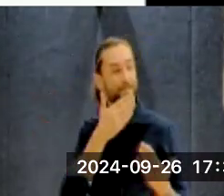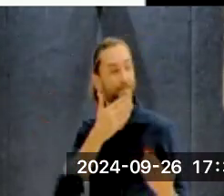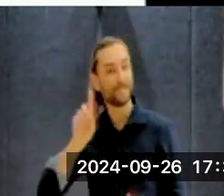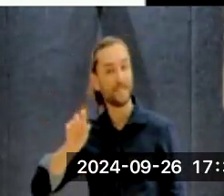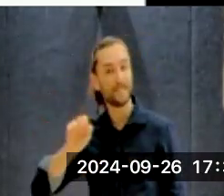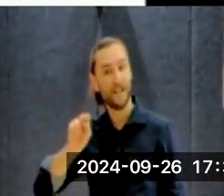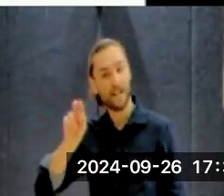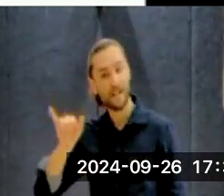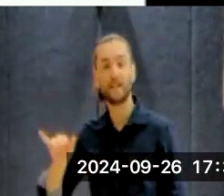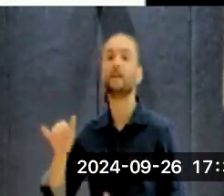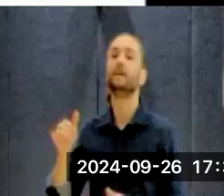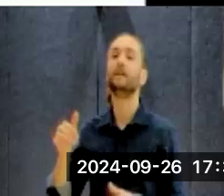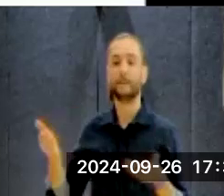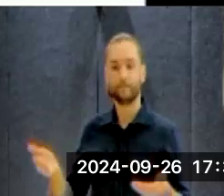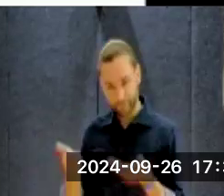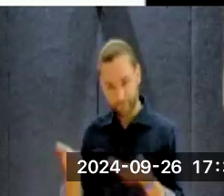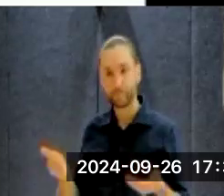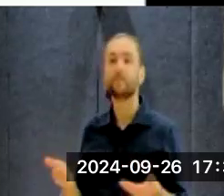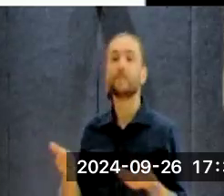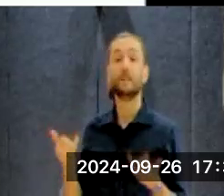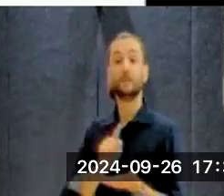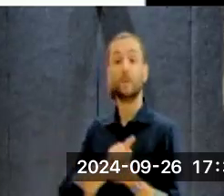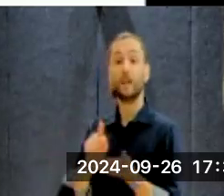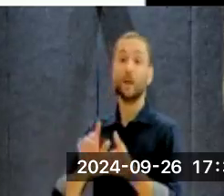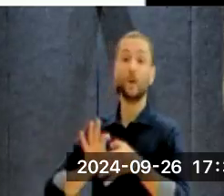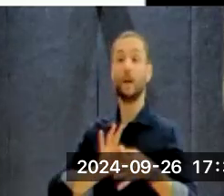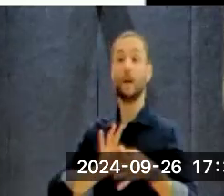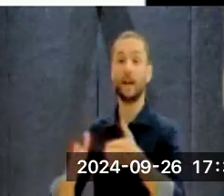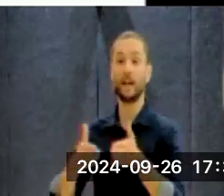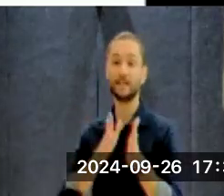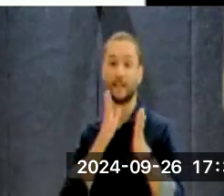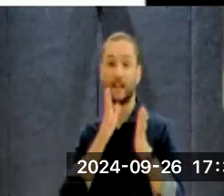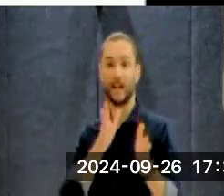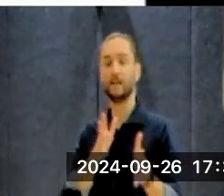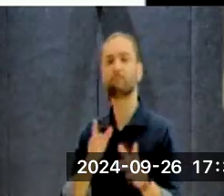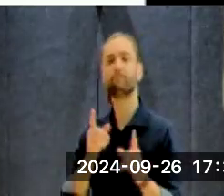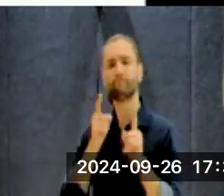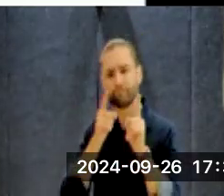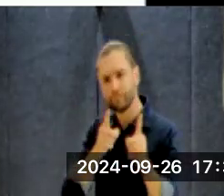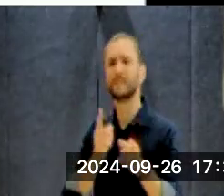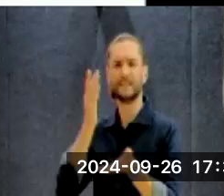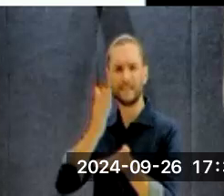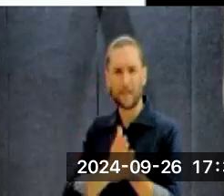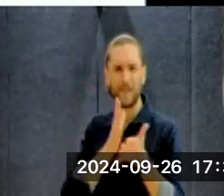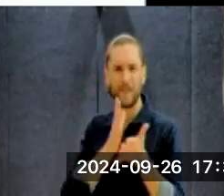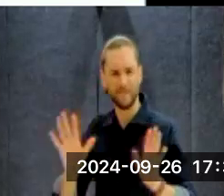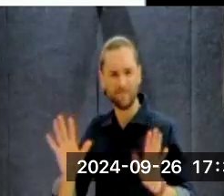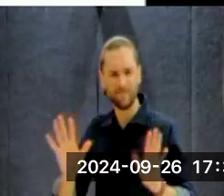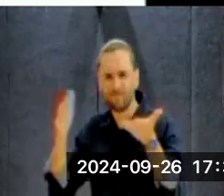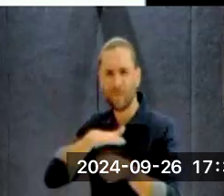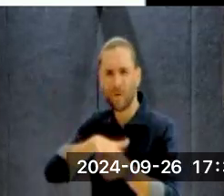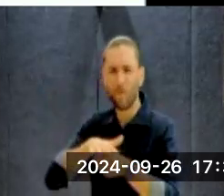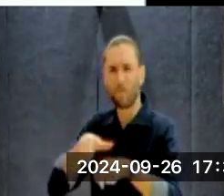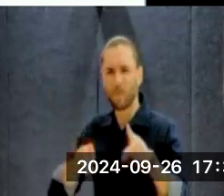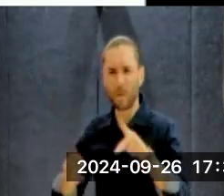event is taking place during United Against Hate Week, which is a call for local civic action to stop the hate and implicit biases that